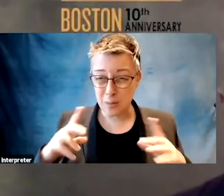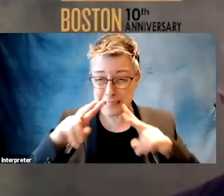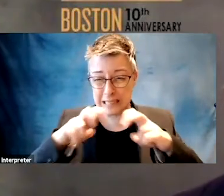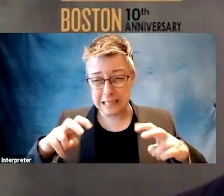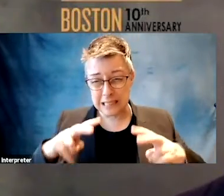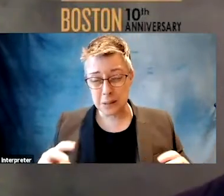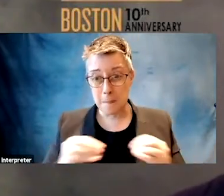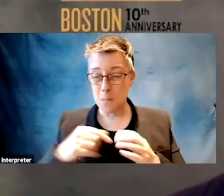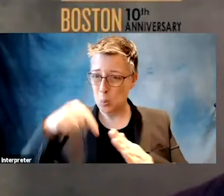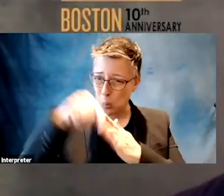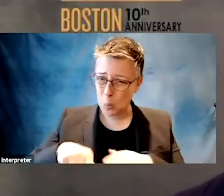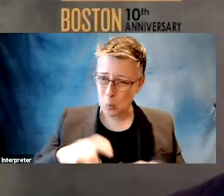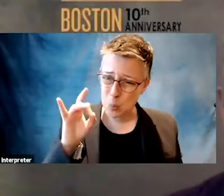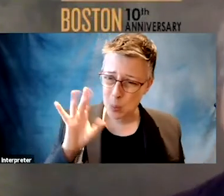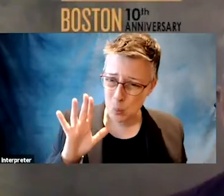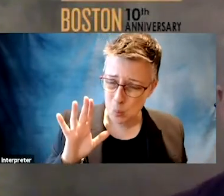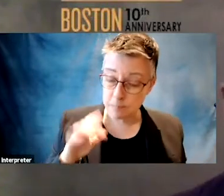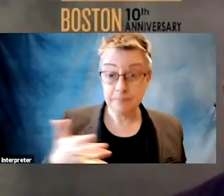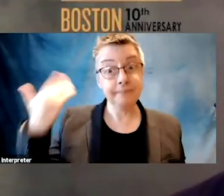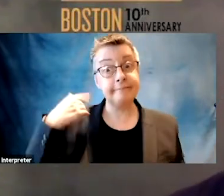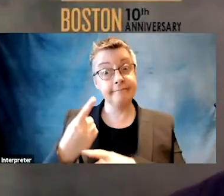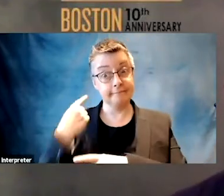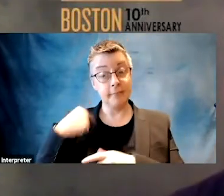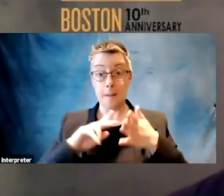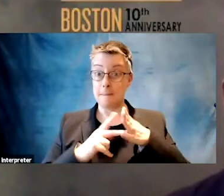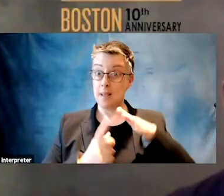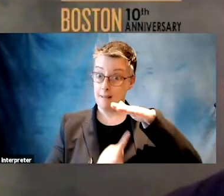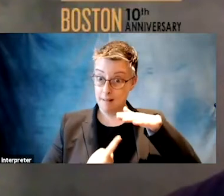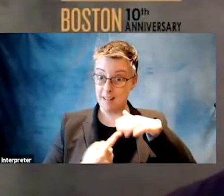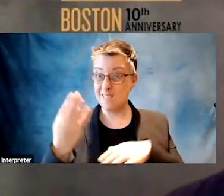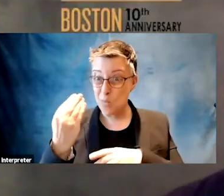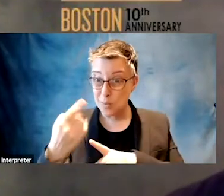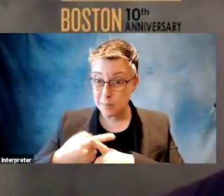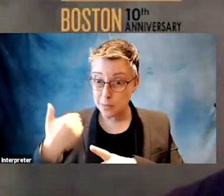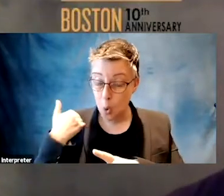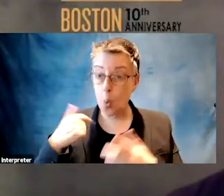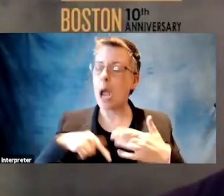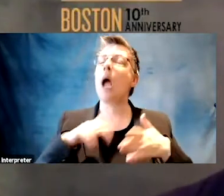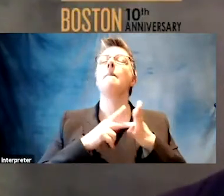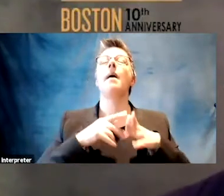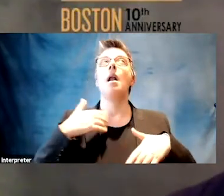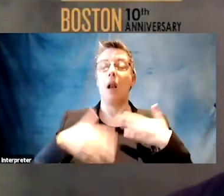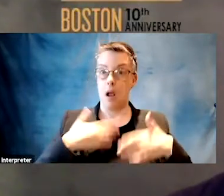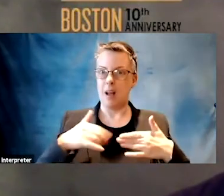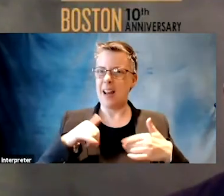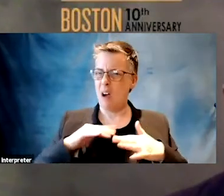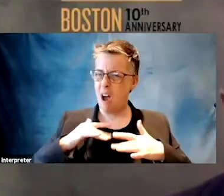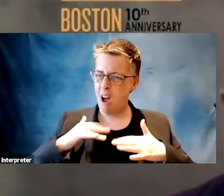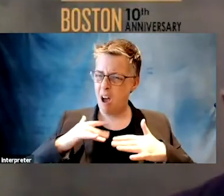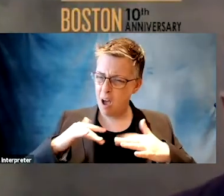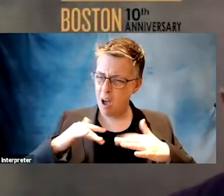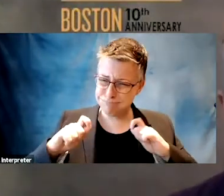it could. What we meant when referring to isolation 14 months ago has gone through a long process of